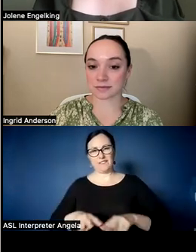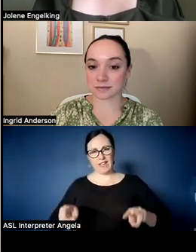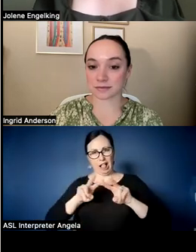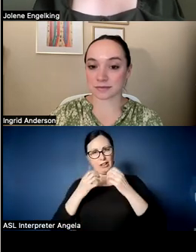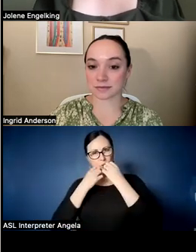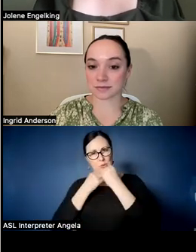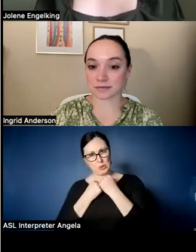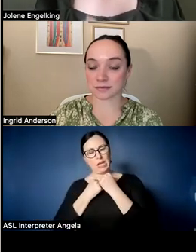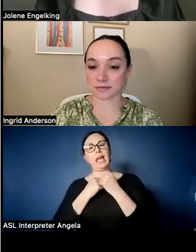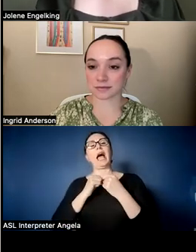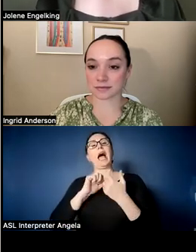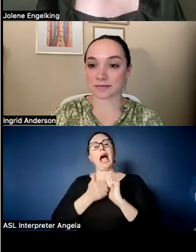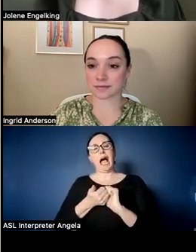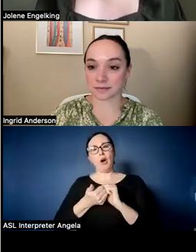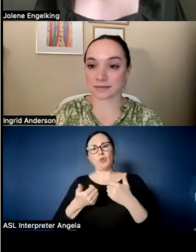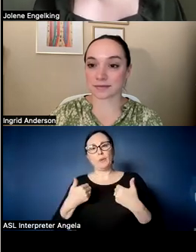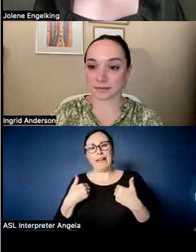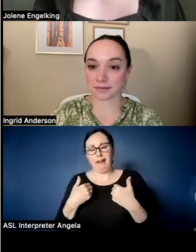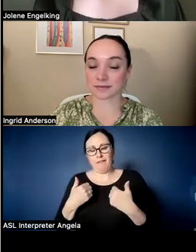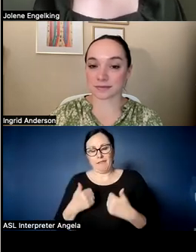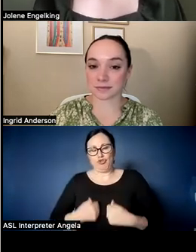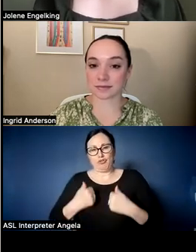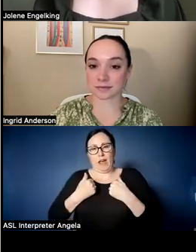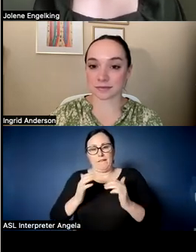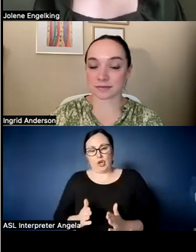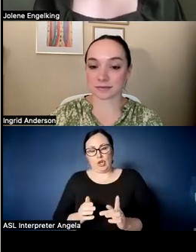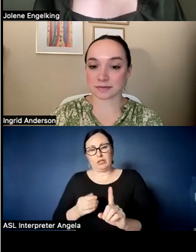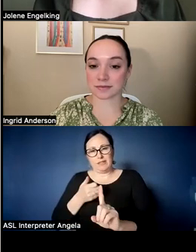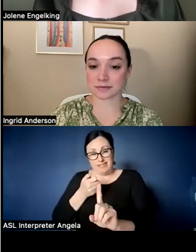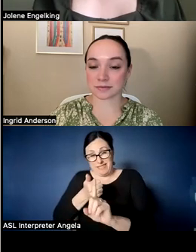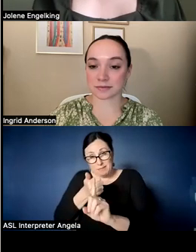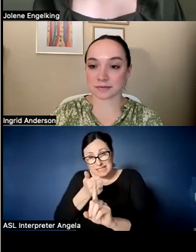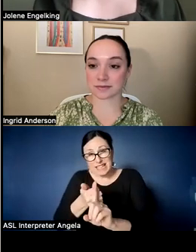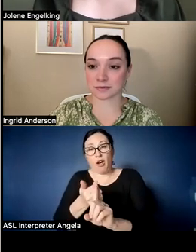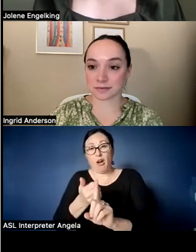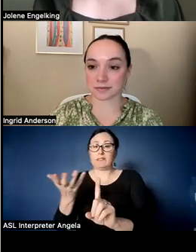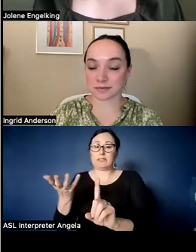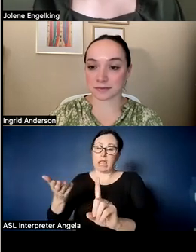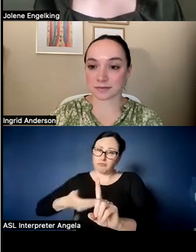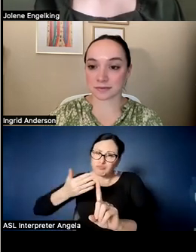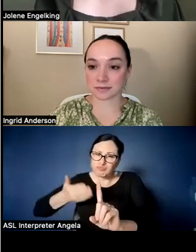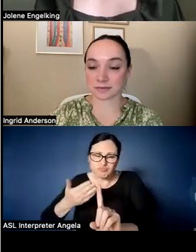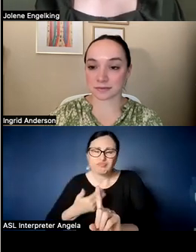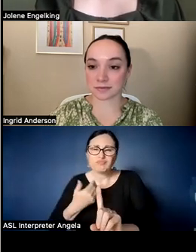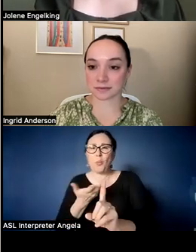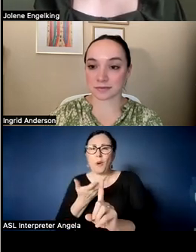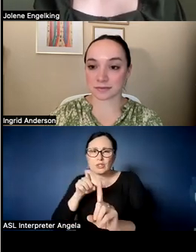and having them really help shape the response. And that's both those survivors who are coming to us,